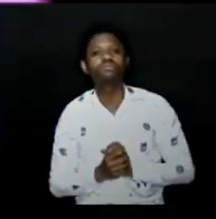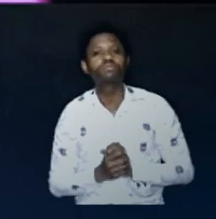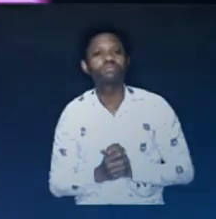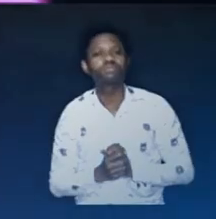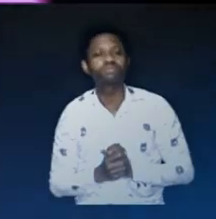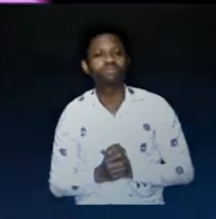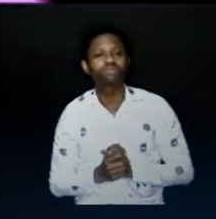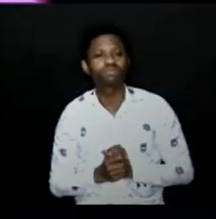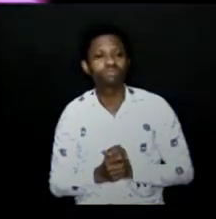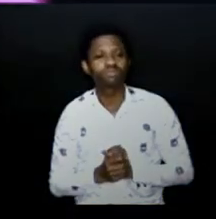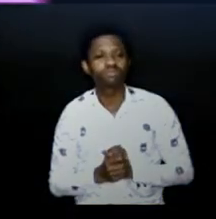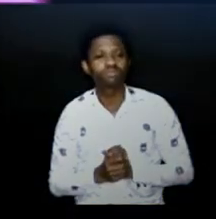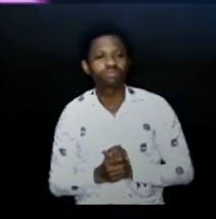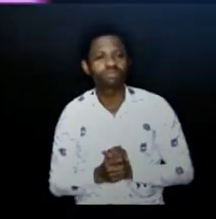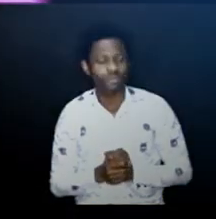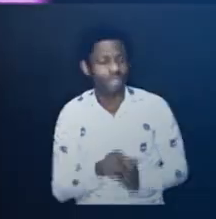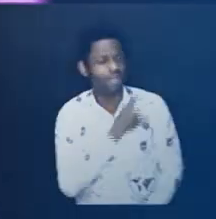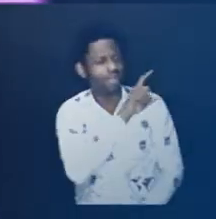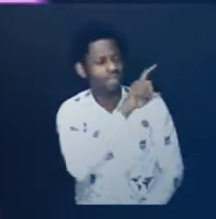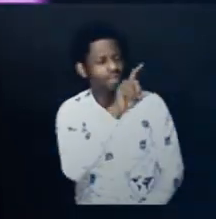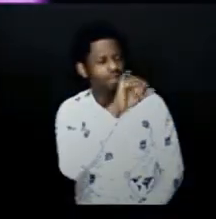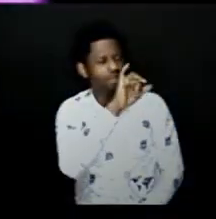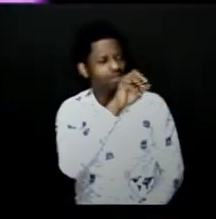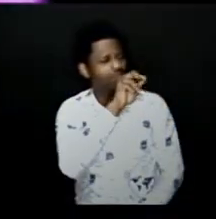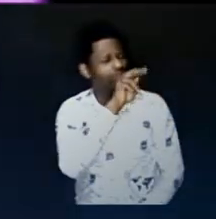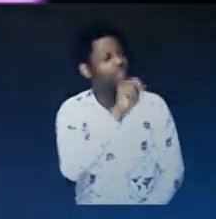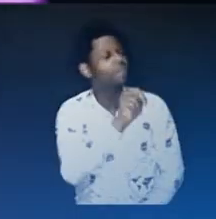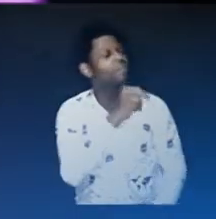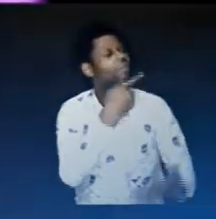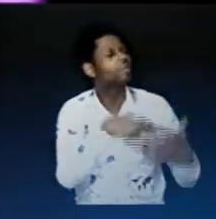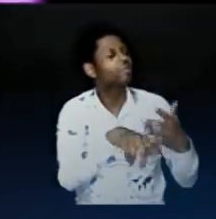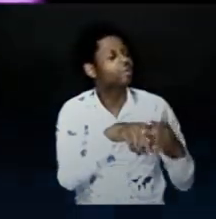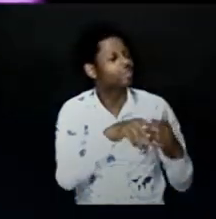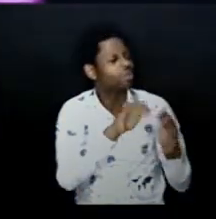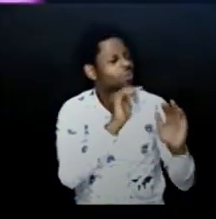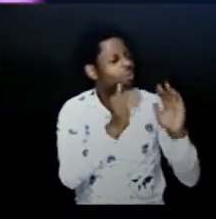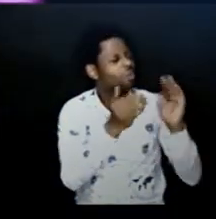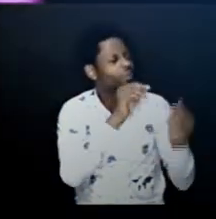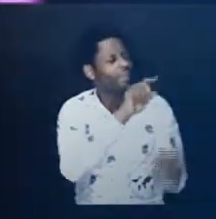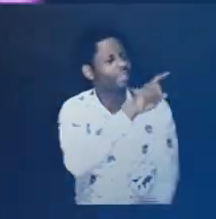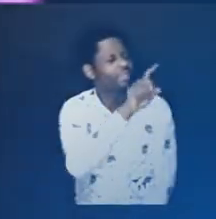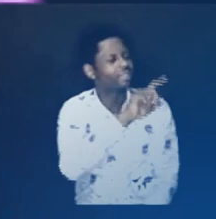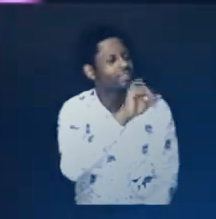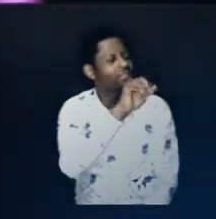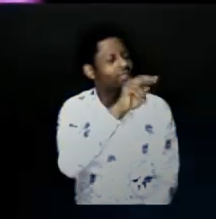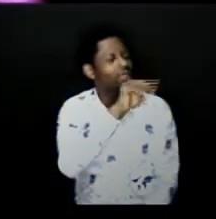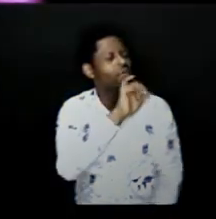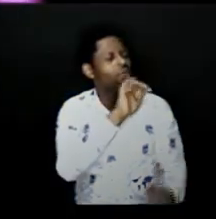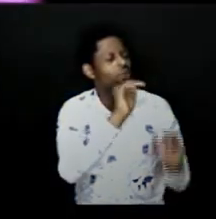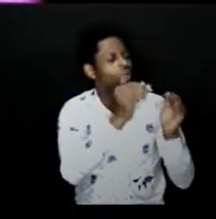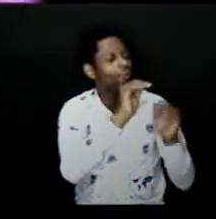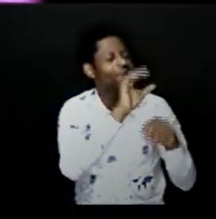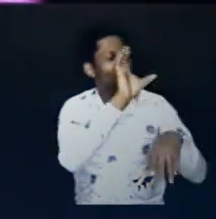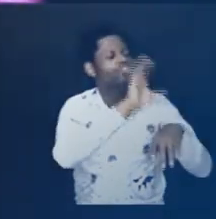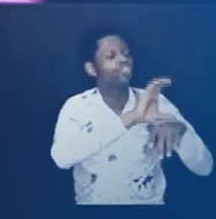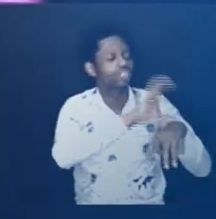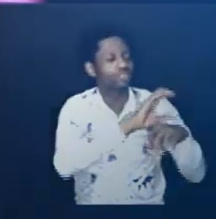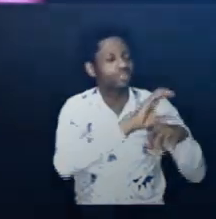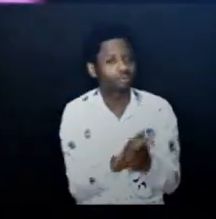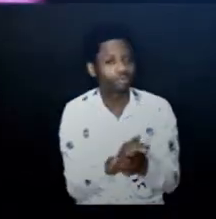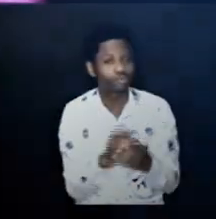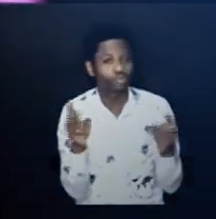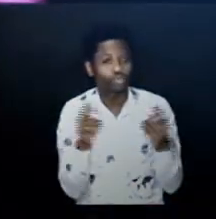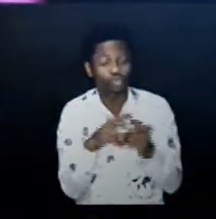ebeba. Zion is a metaphor of the church. Se kan Zion ejina ho ma sori no. So